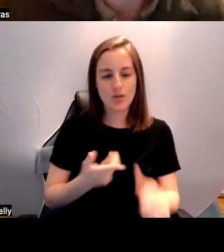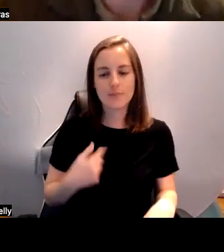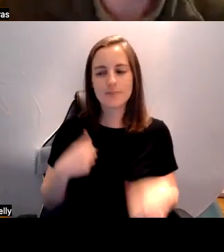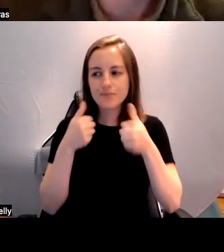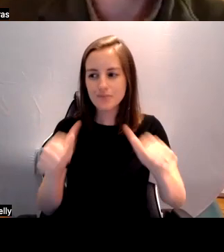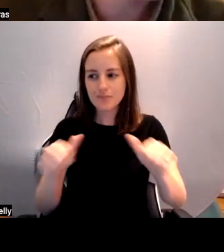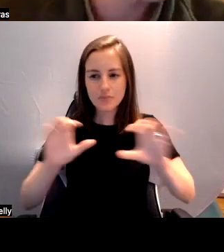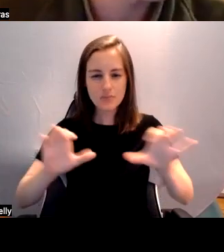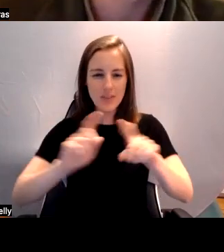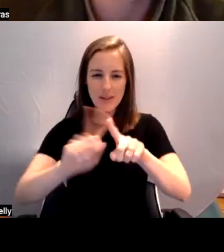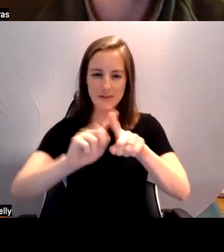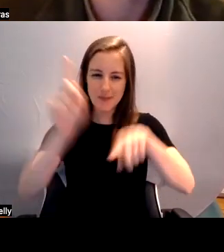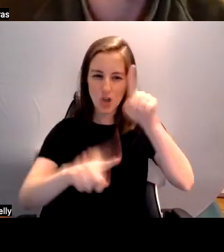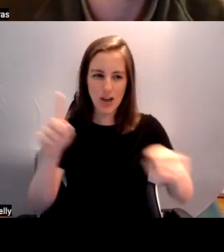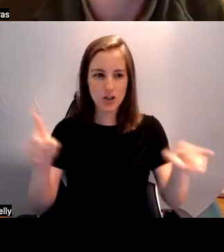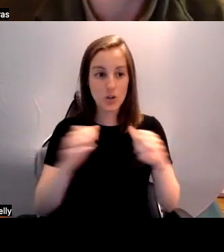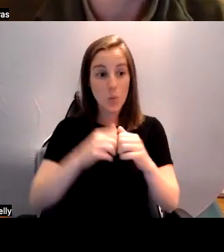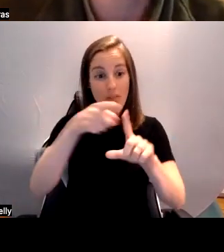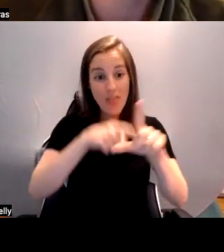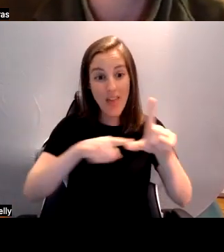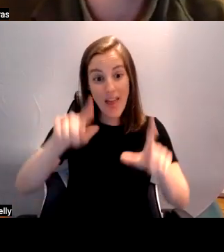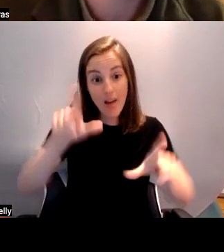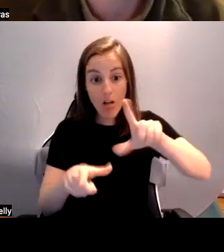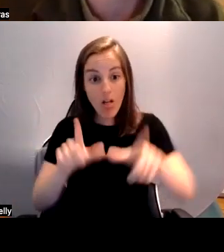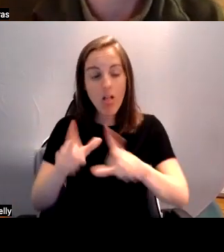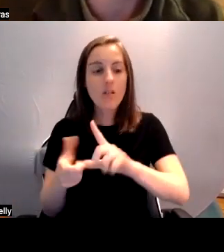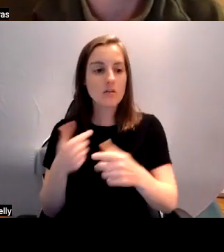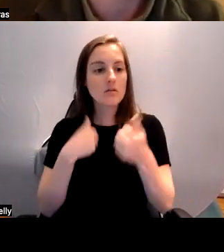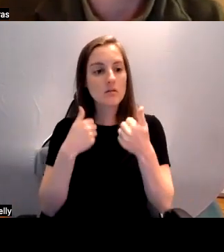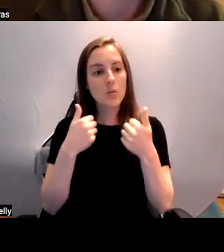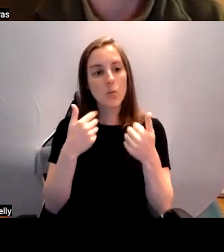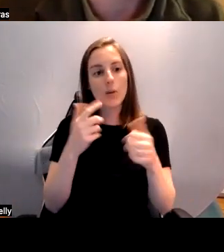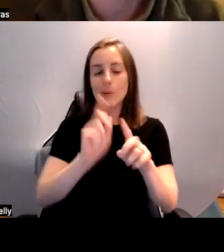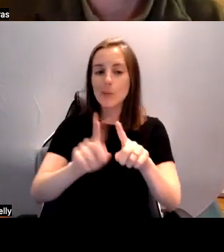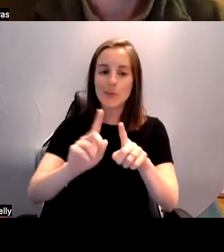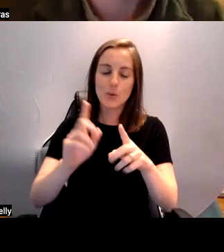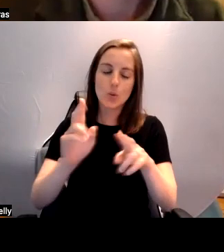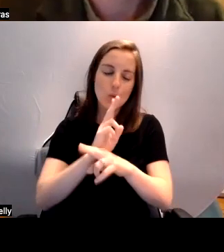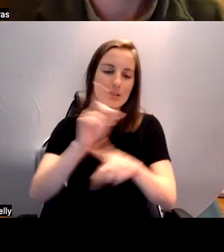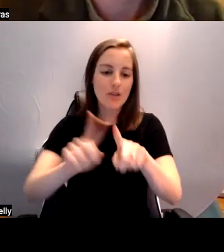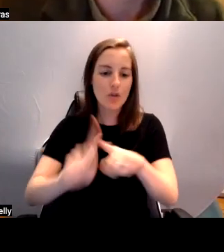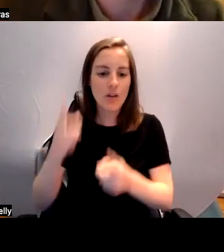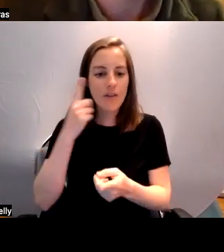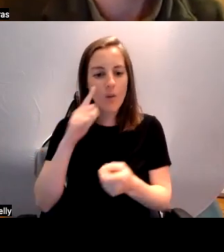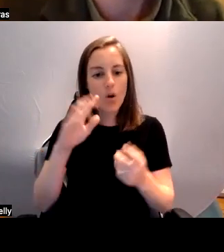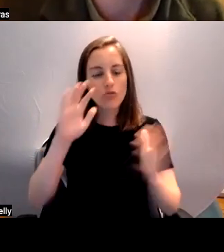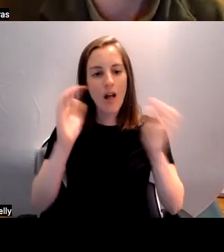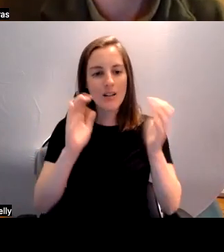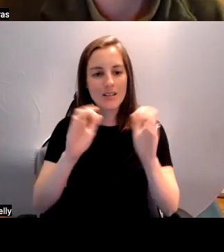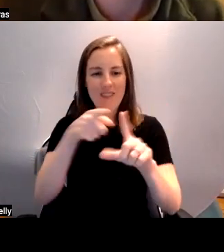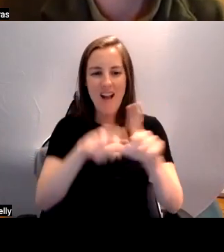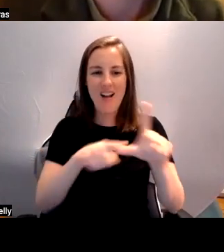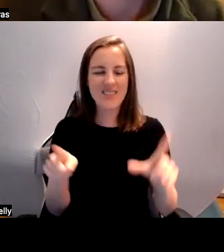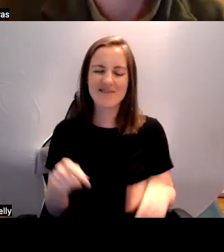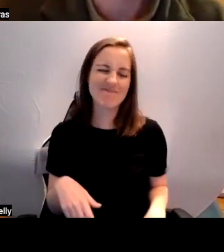different variations with angles, so giving dihedral angles as an input, relative frame angles, and so on. It really does not work as well,